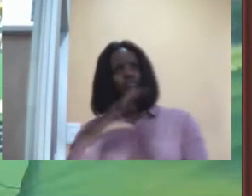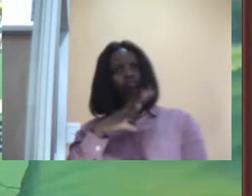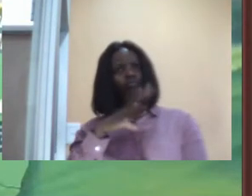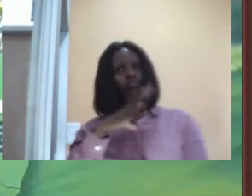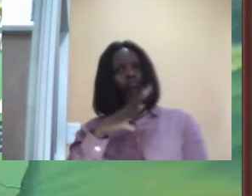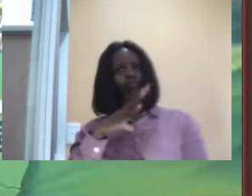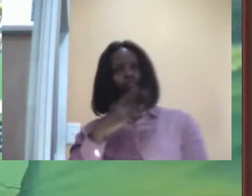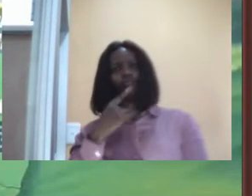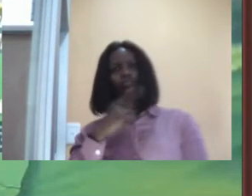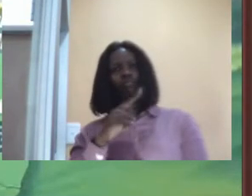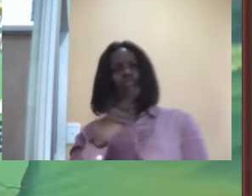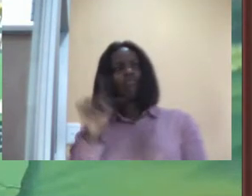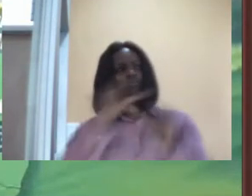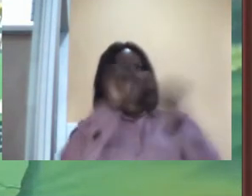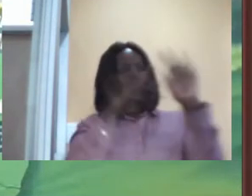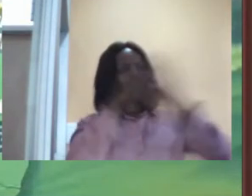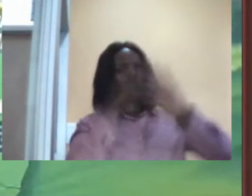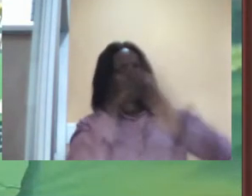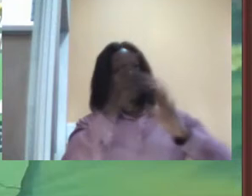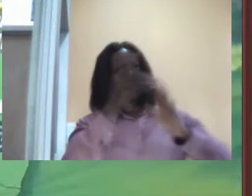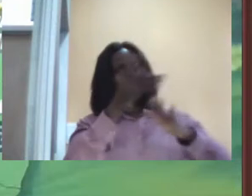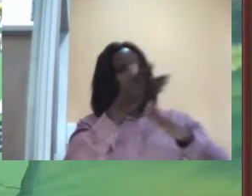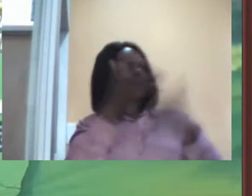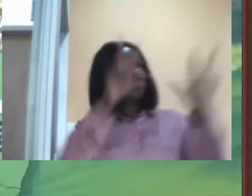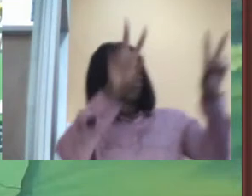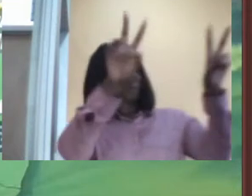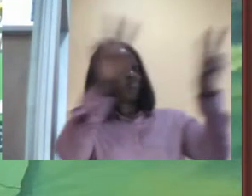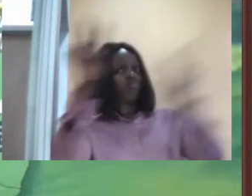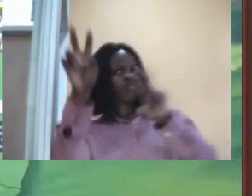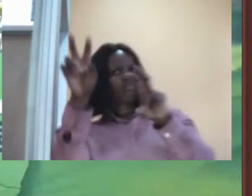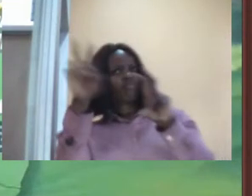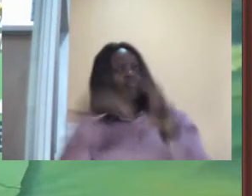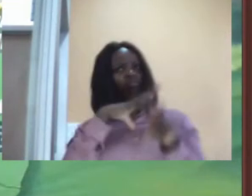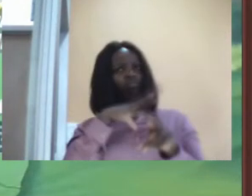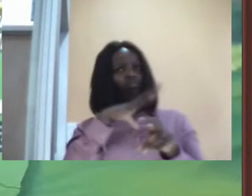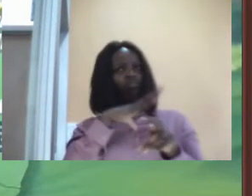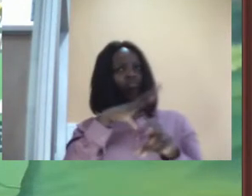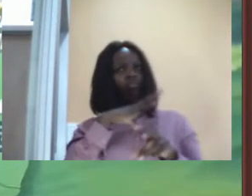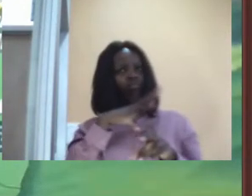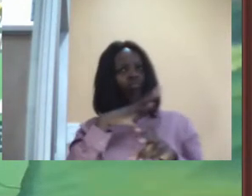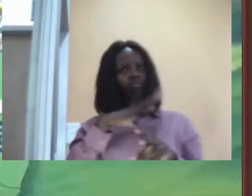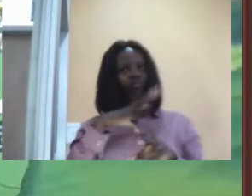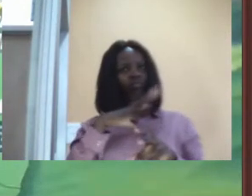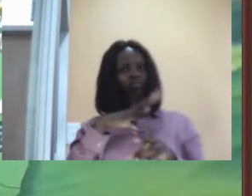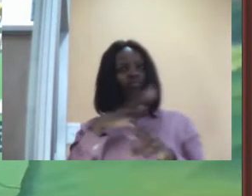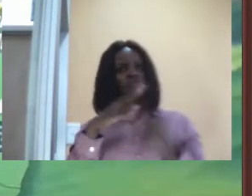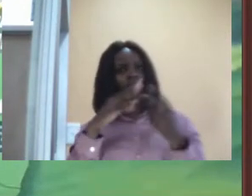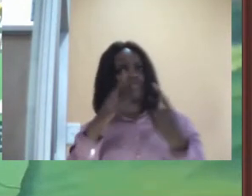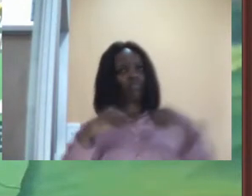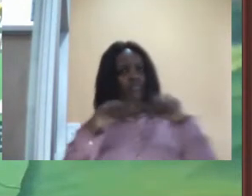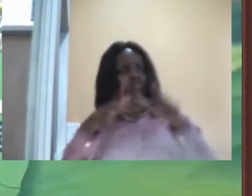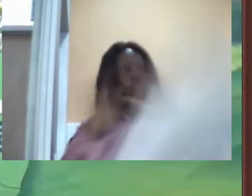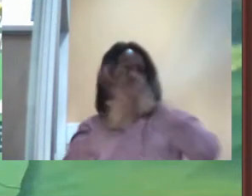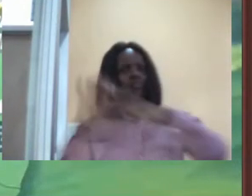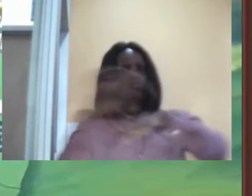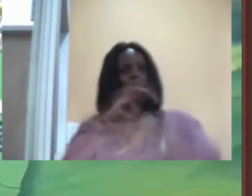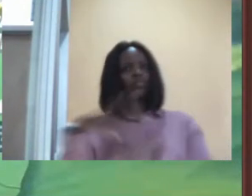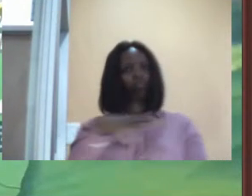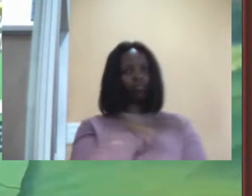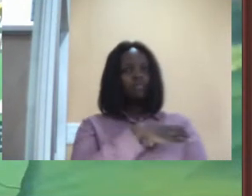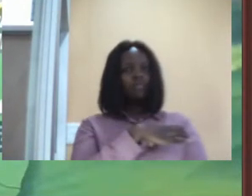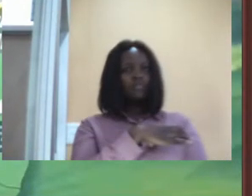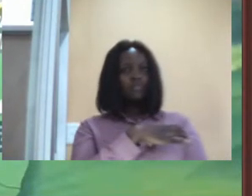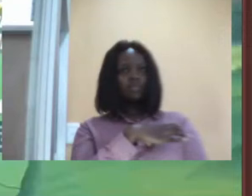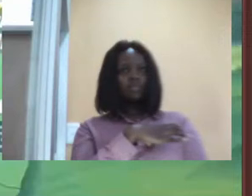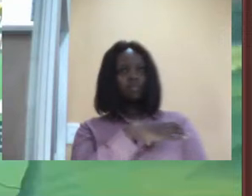work of social development in dealing, and we have taken the part as asked by the Executive Council